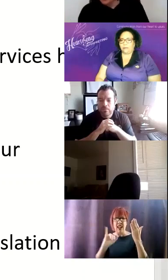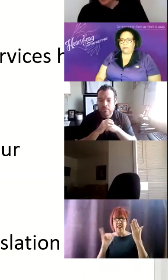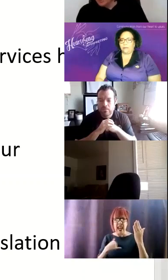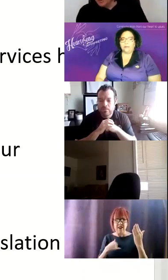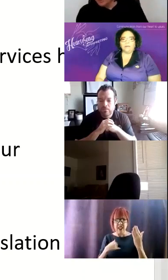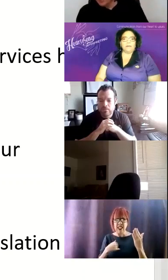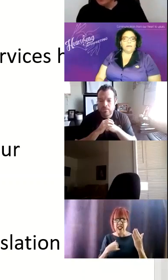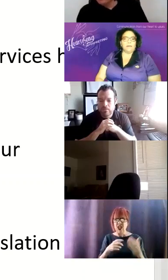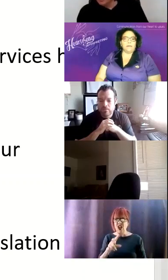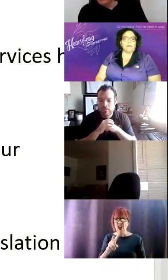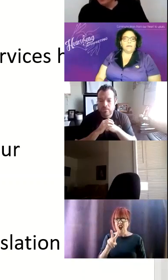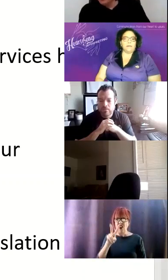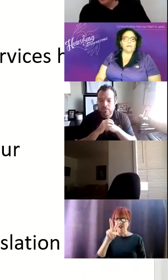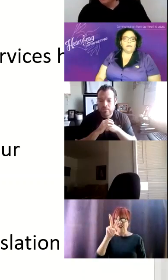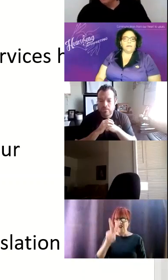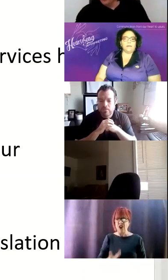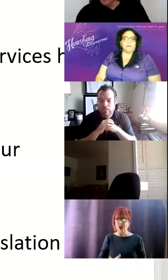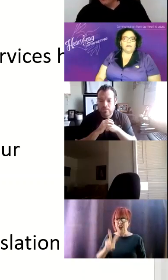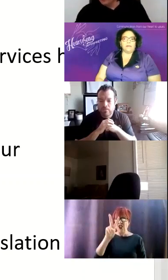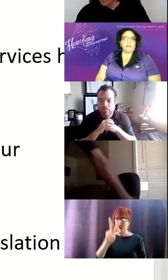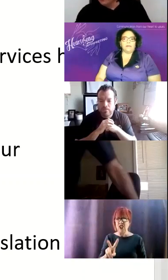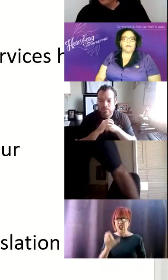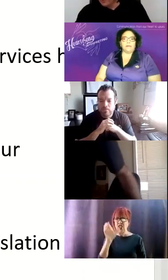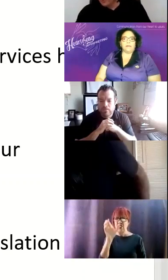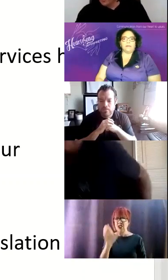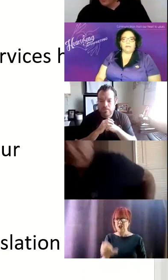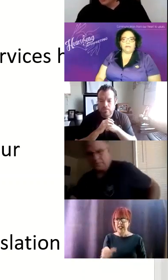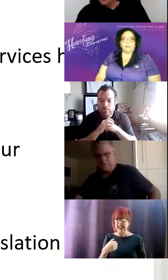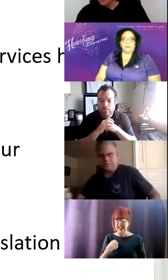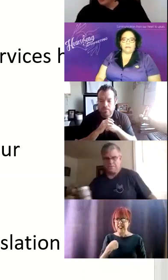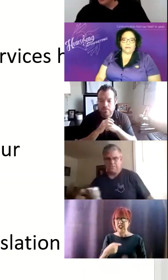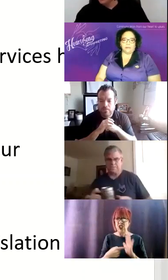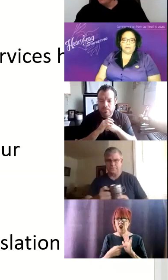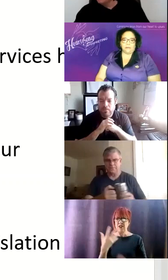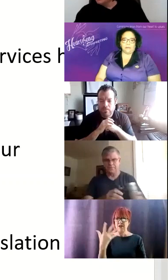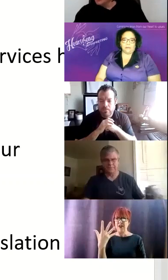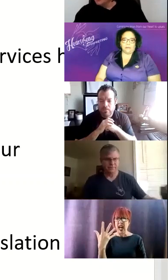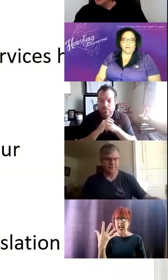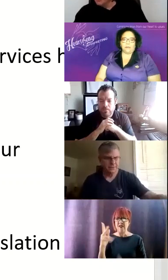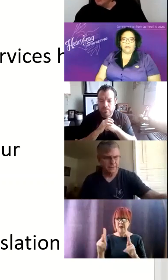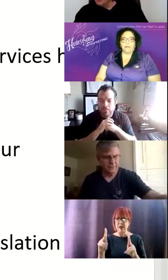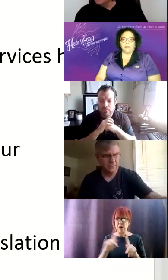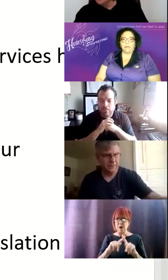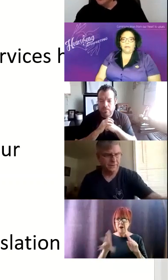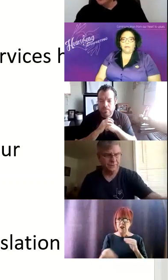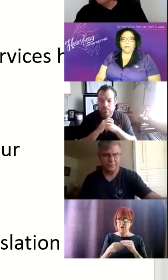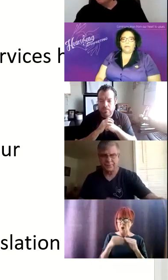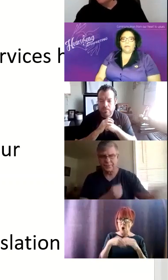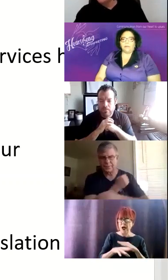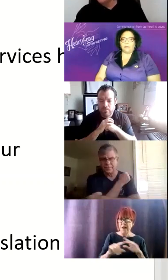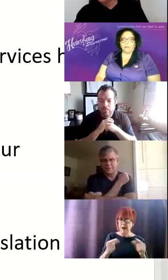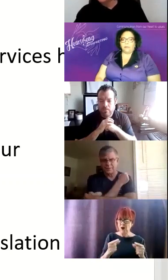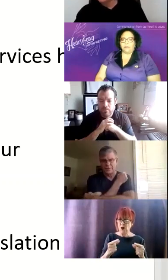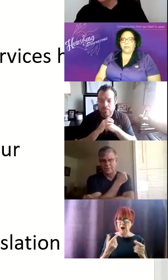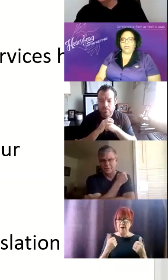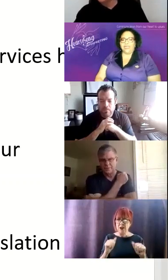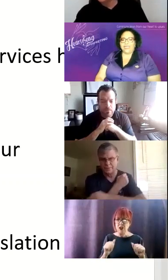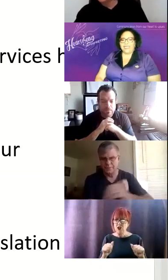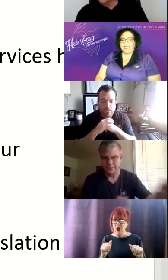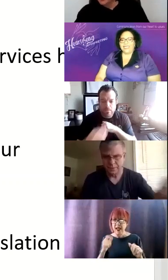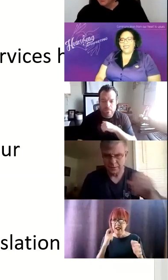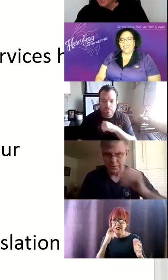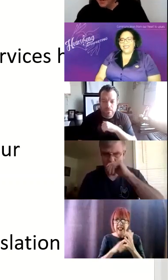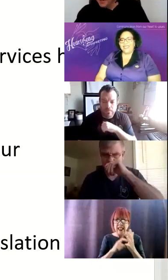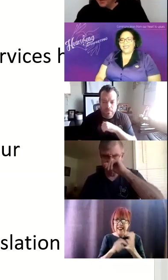screen, which only shows about 5 people, and we have more than 5 people in this group, and I'm trying to be cognizant of everybody here, so I